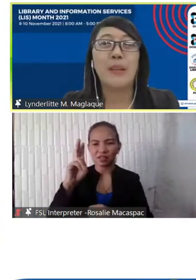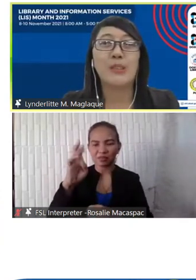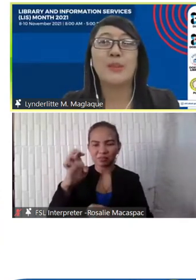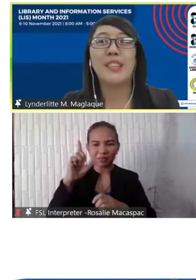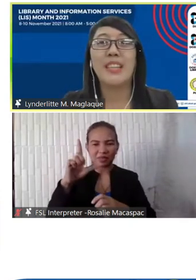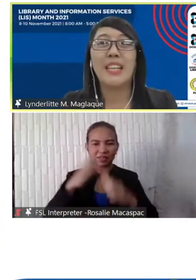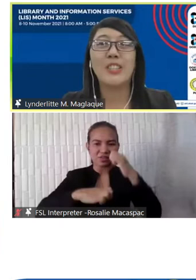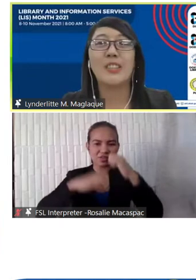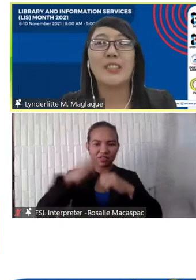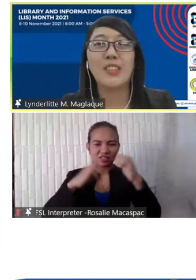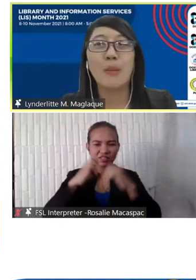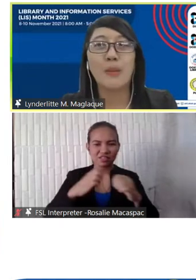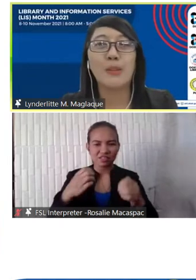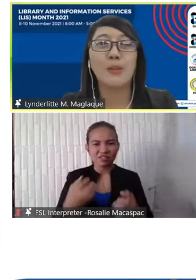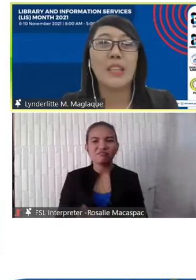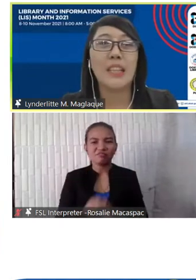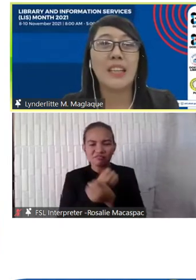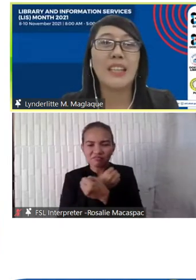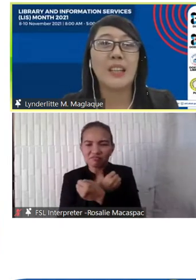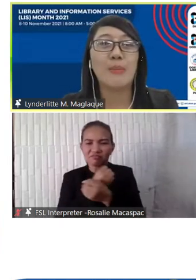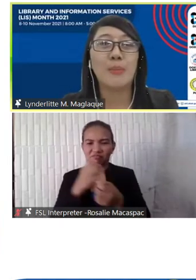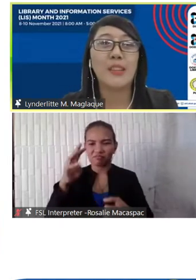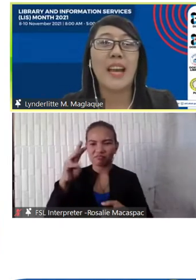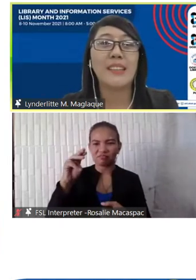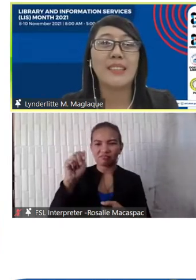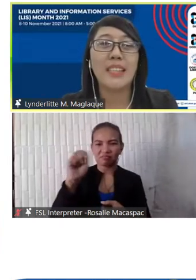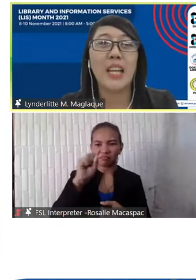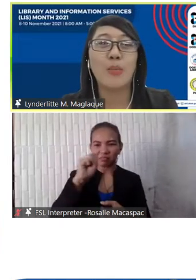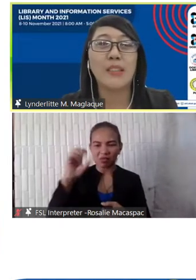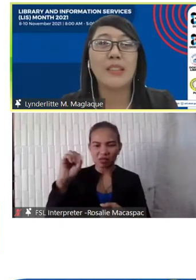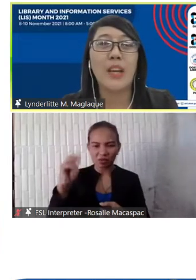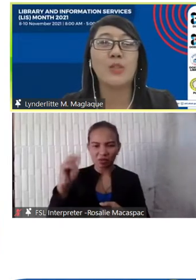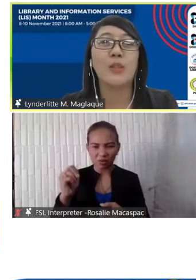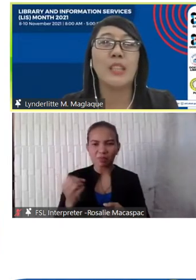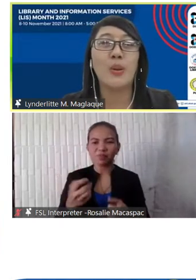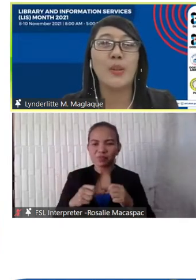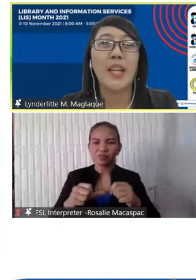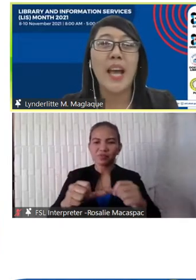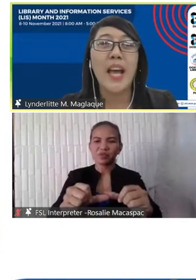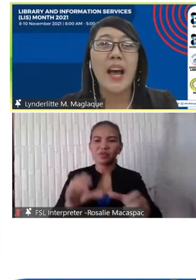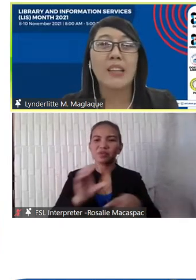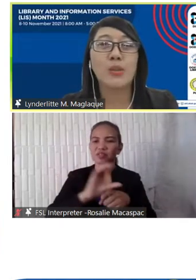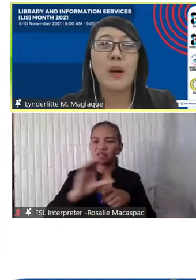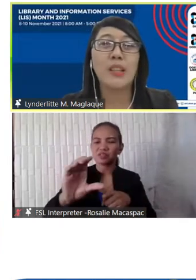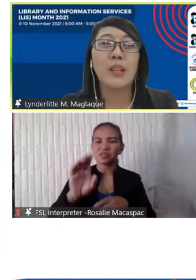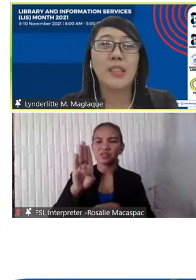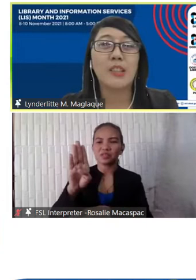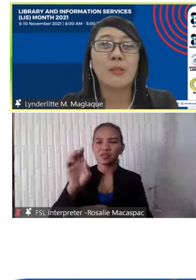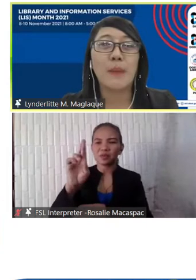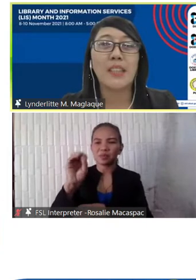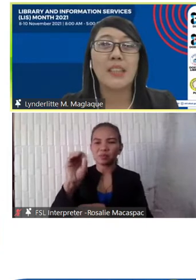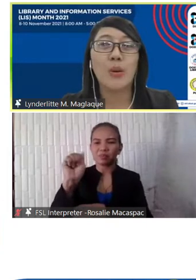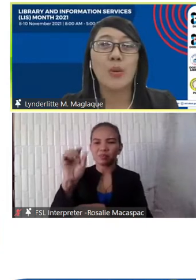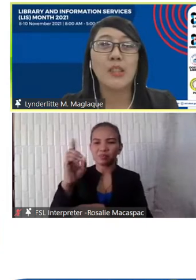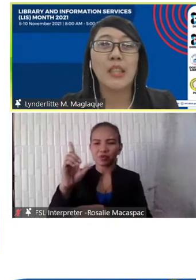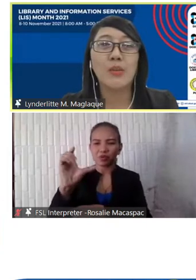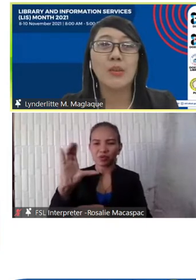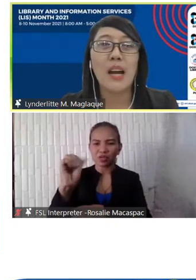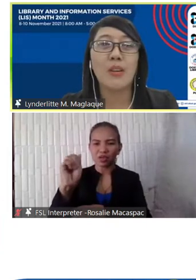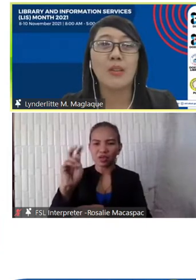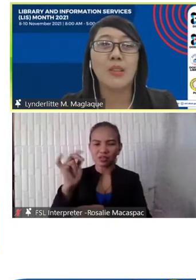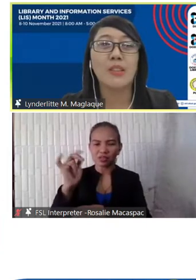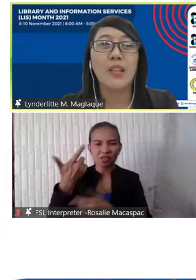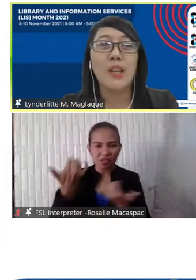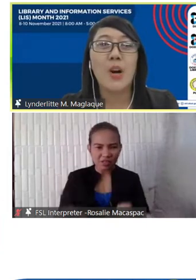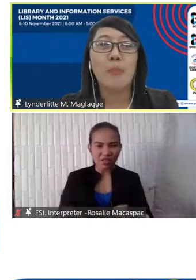passion for mass communication, she pursued a career in broadcasting and was eventually known as one of the respected hosts and